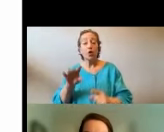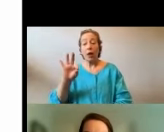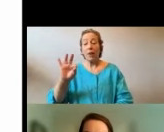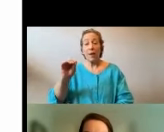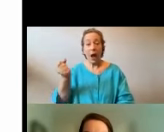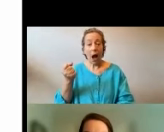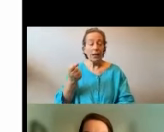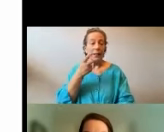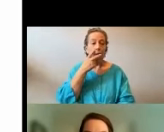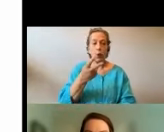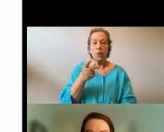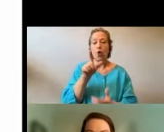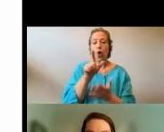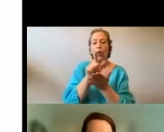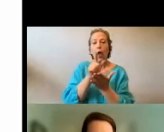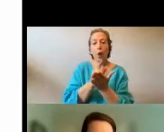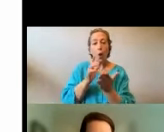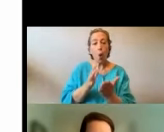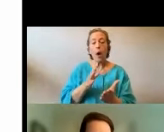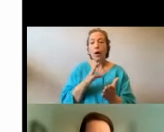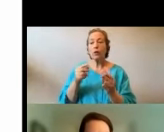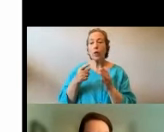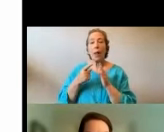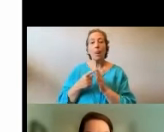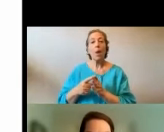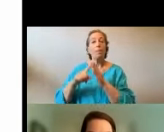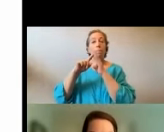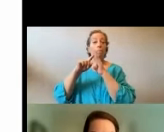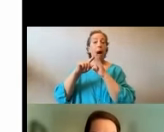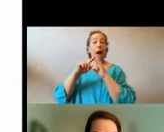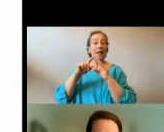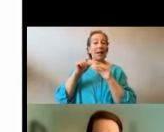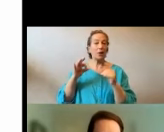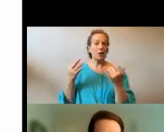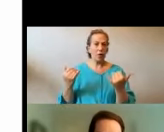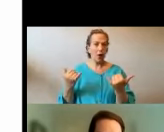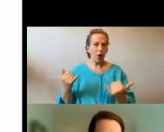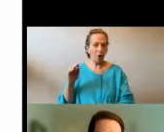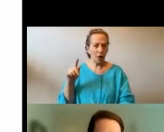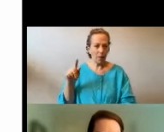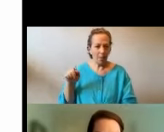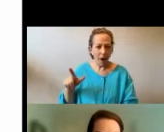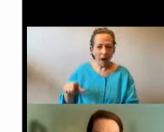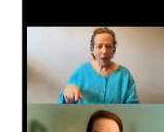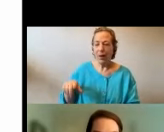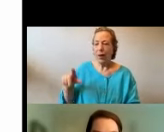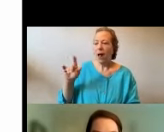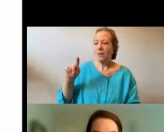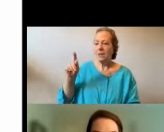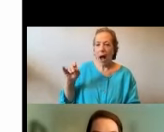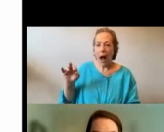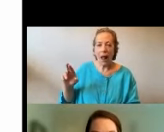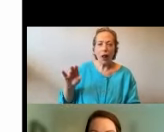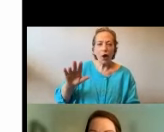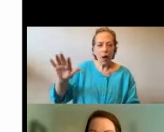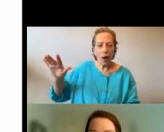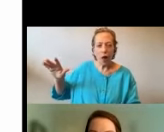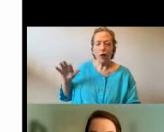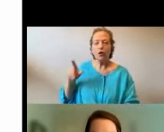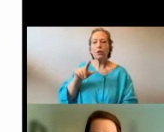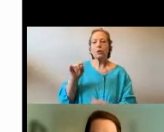and the pioneers of the current traditional model that we know, Ellen Lawton, Liz Tobin Tyler, Samantha Morton, and the others, partner